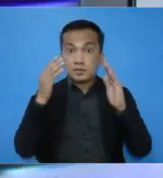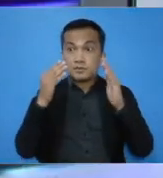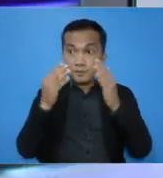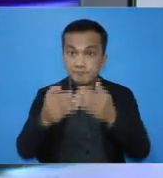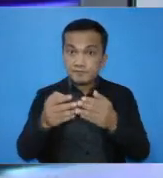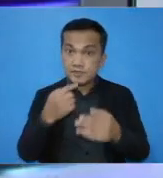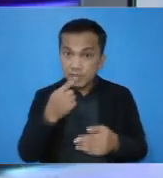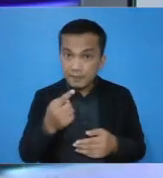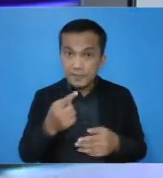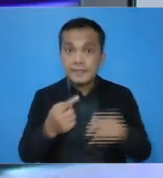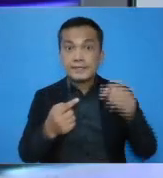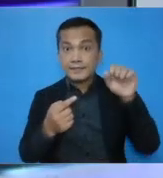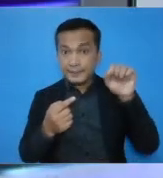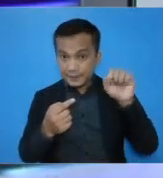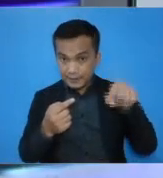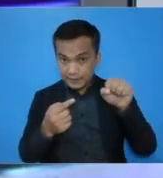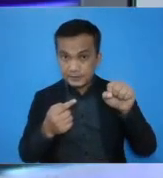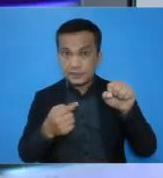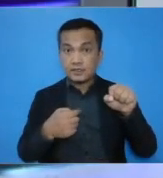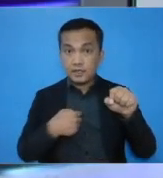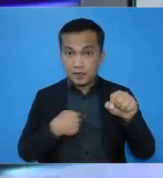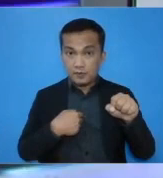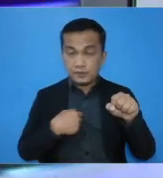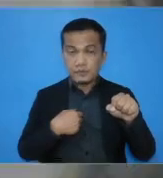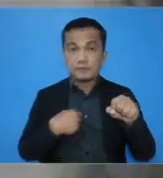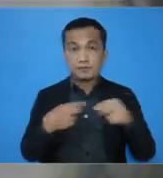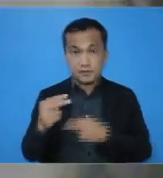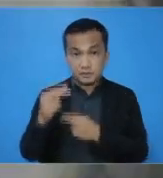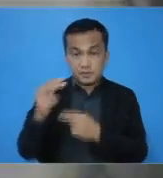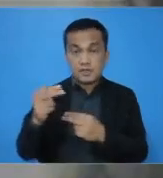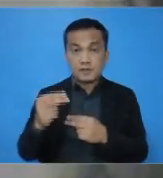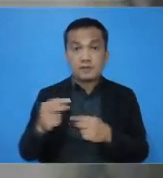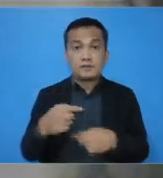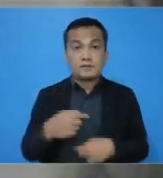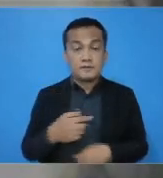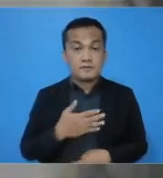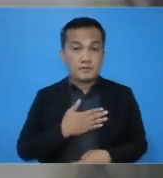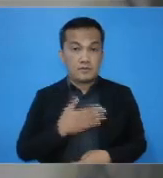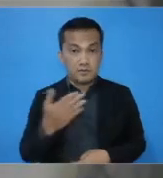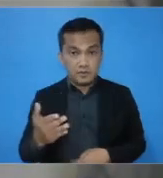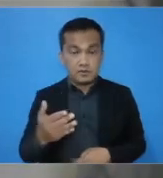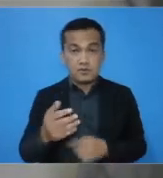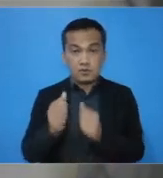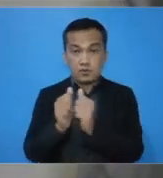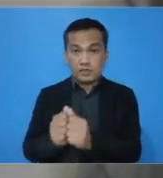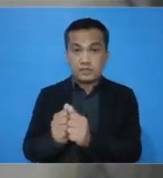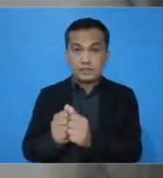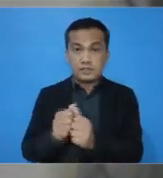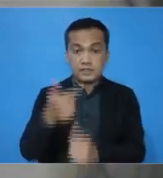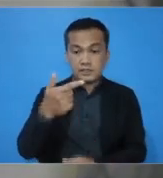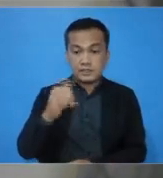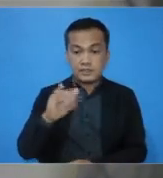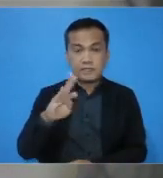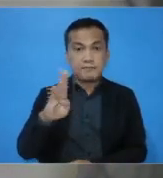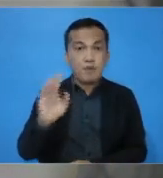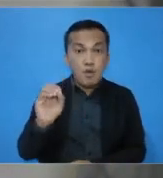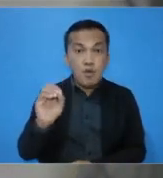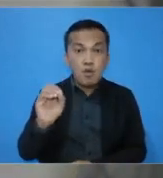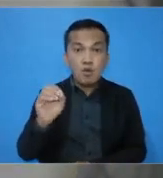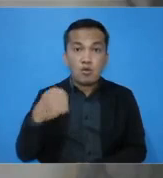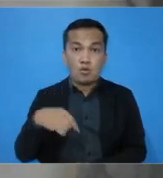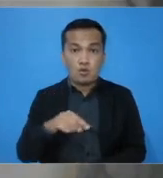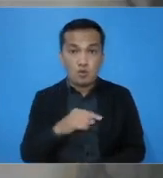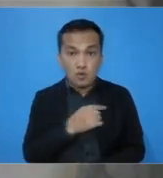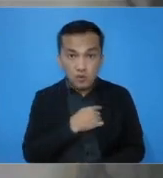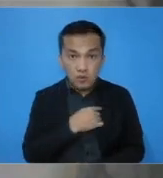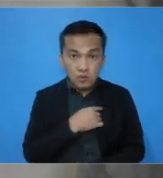yes, I will run and I will run with Gibo? Because that to us is the done